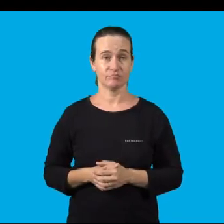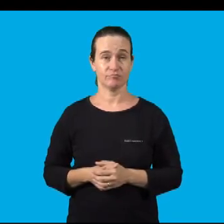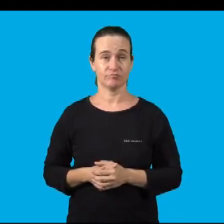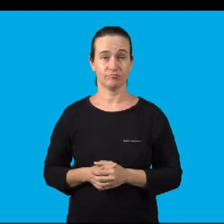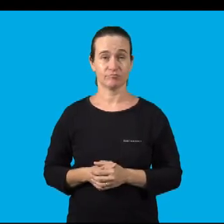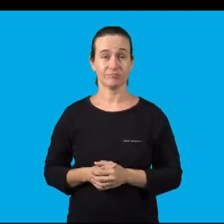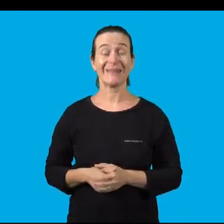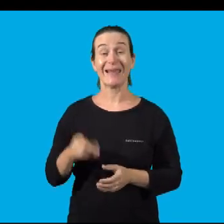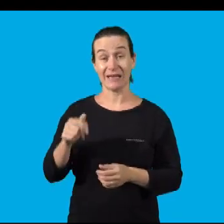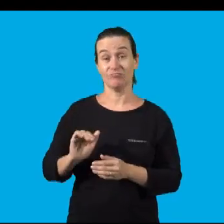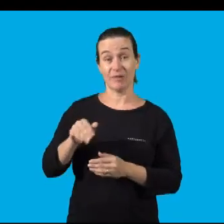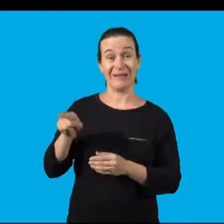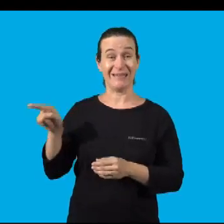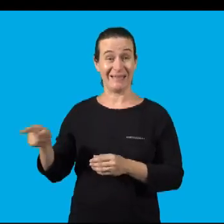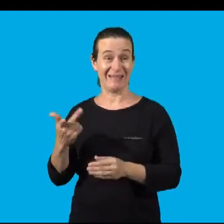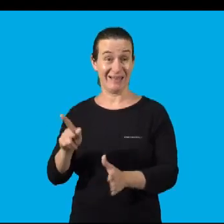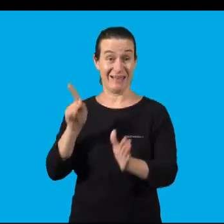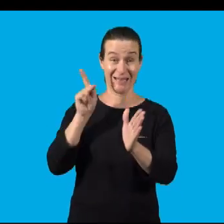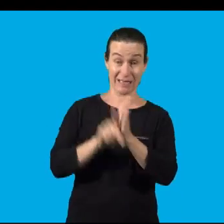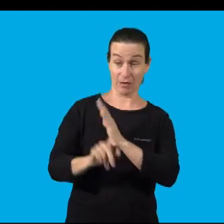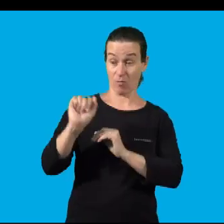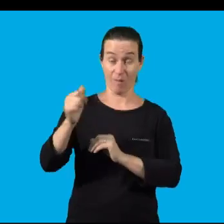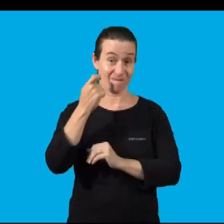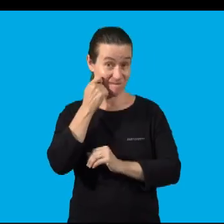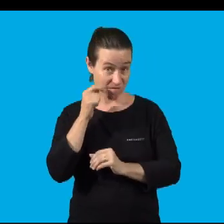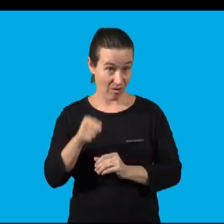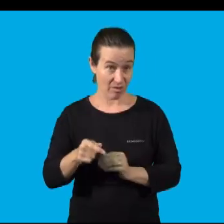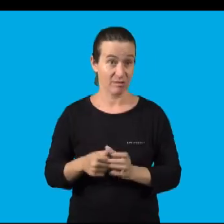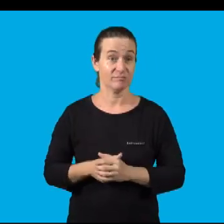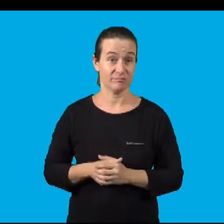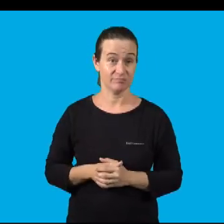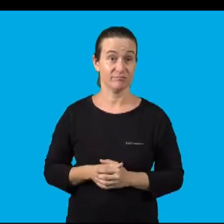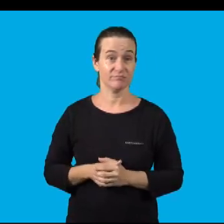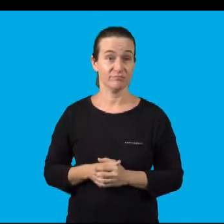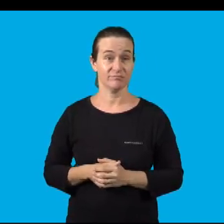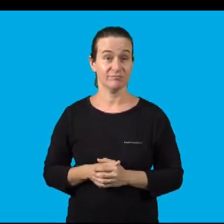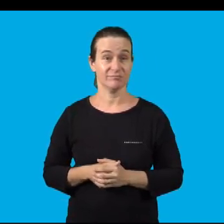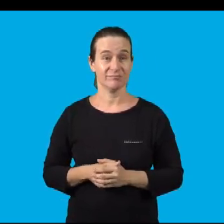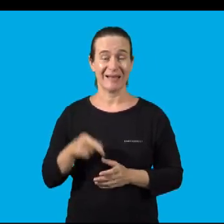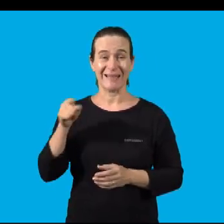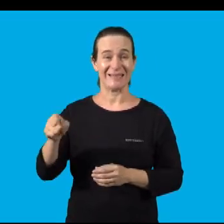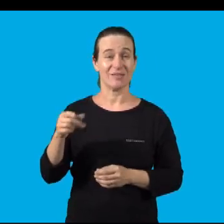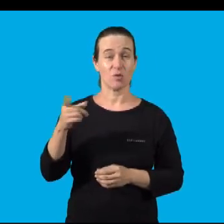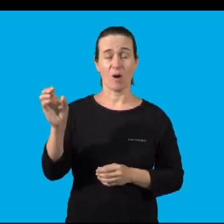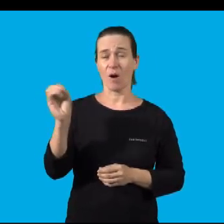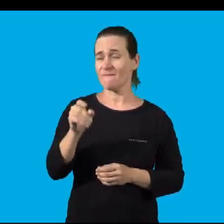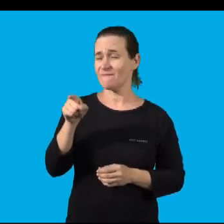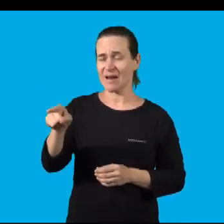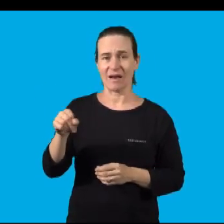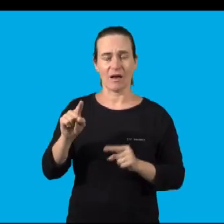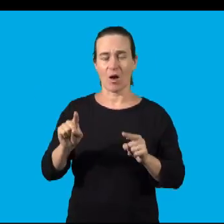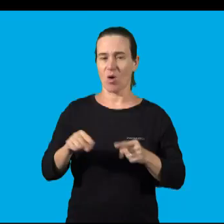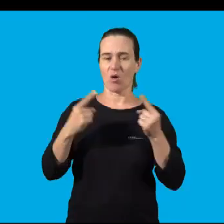rejection, as well as his subsequent killing of her father, becomes too much